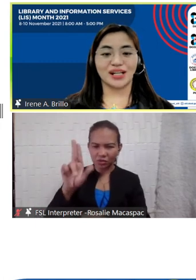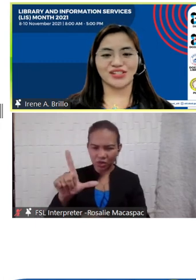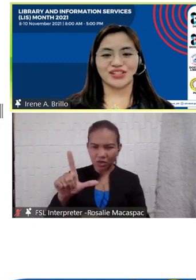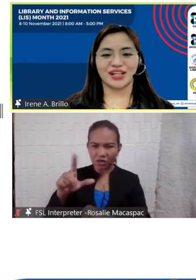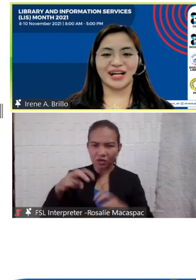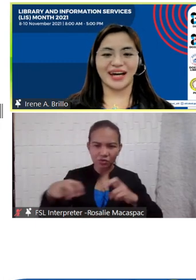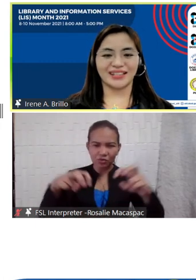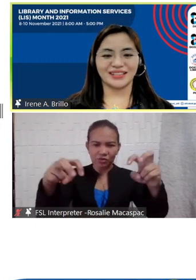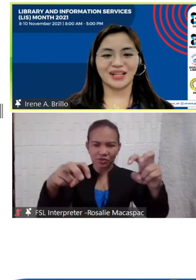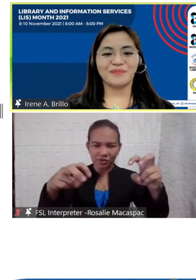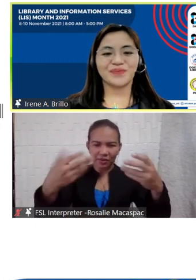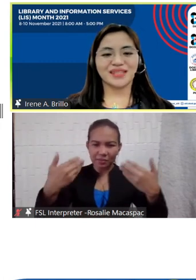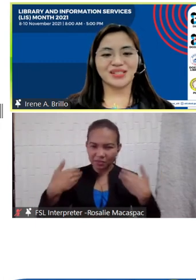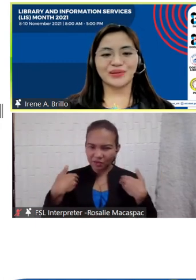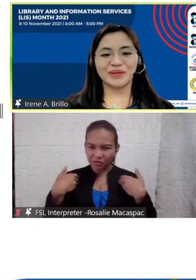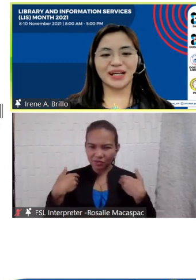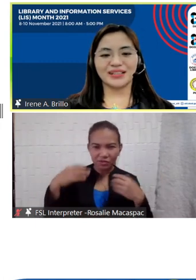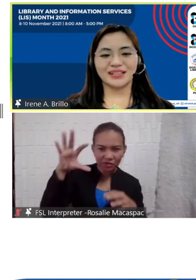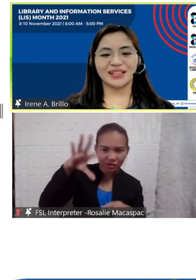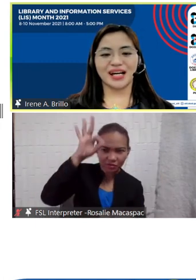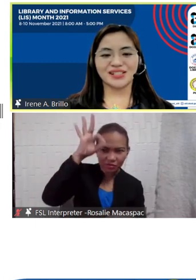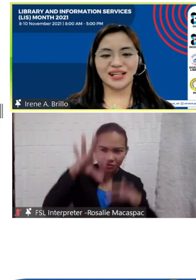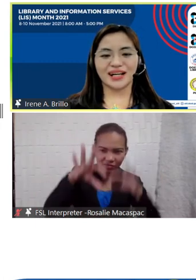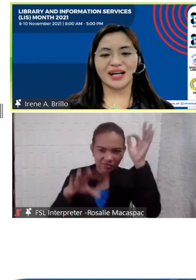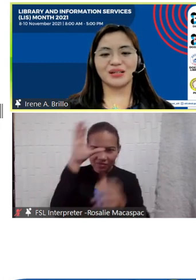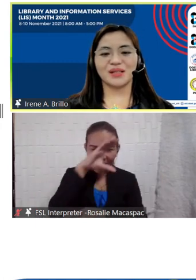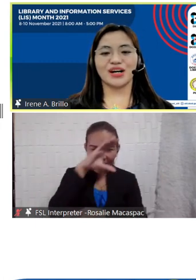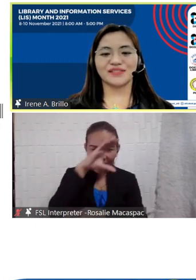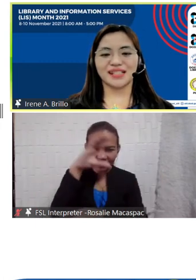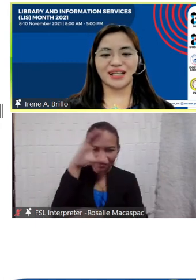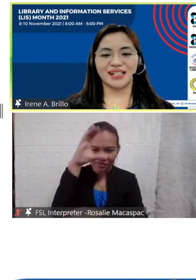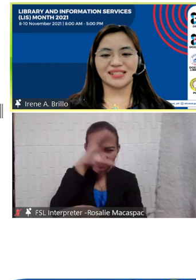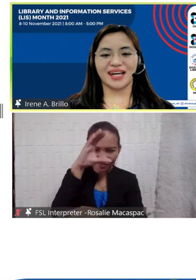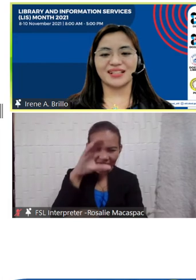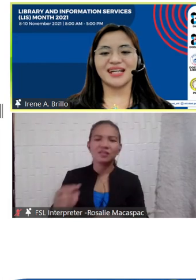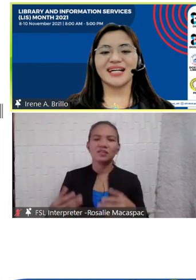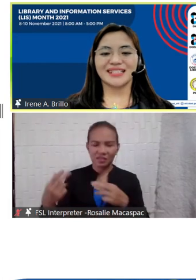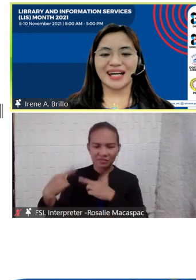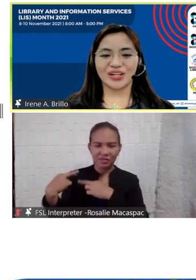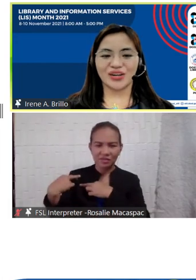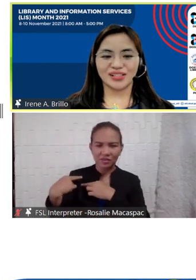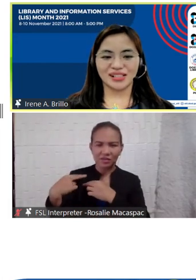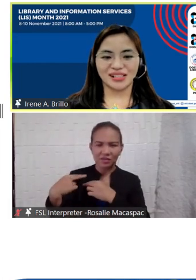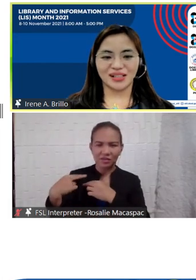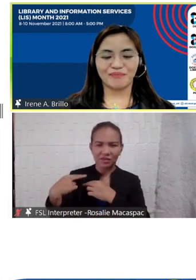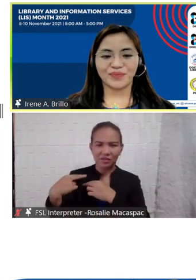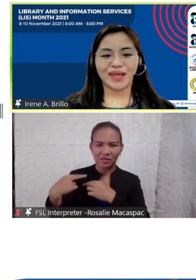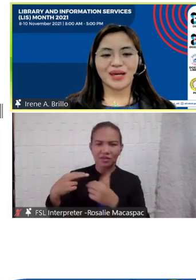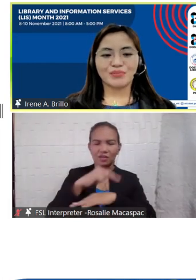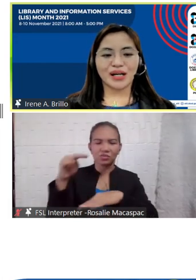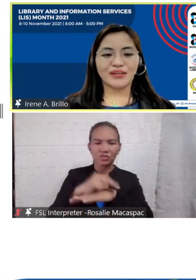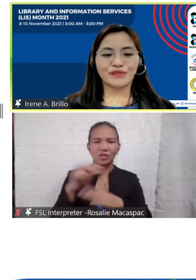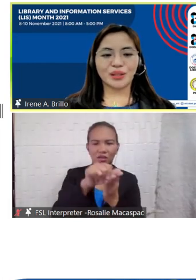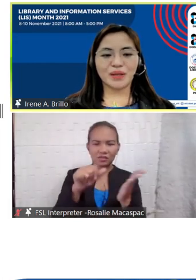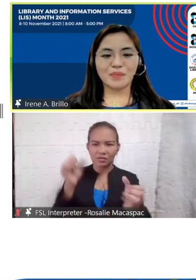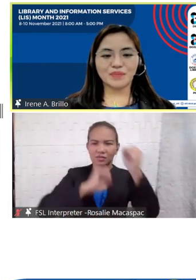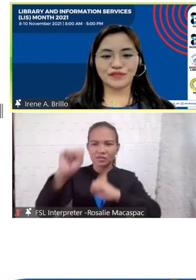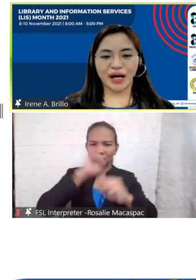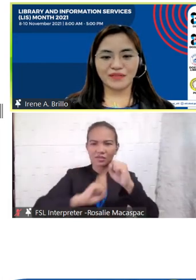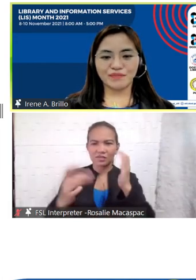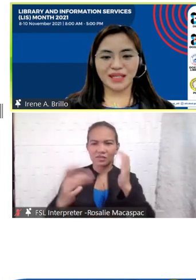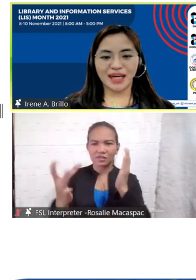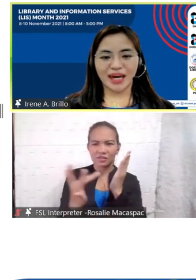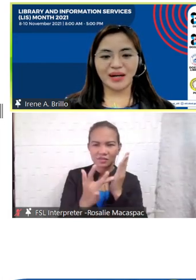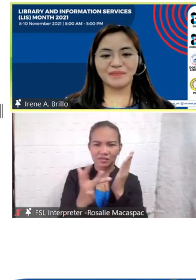tayo ng treasure hunt. This will be under the National Academy of Science and Technology. By 4 p.m.